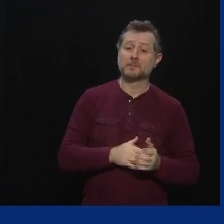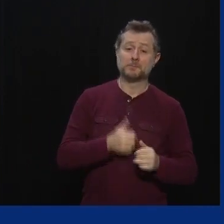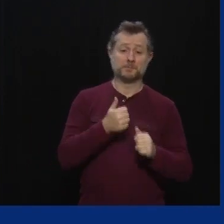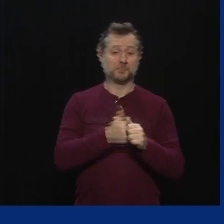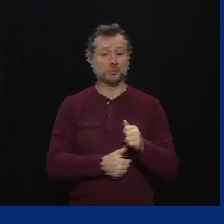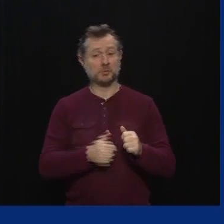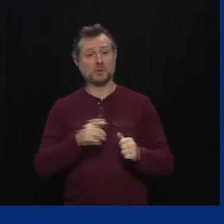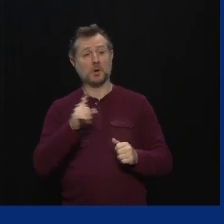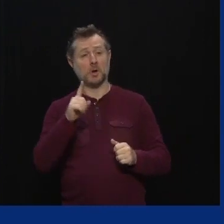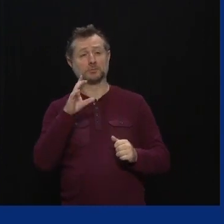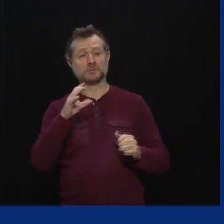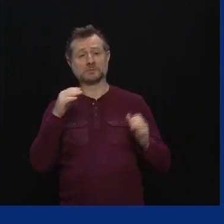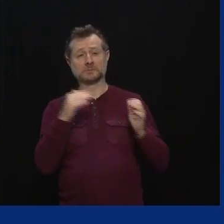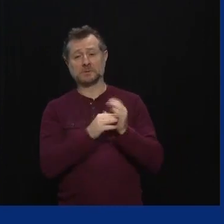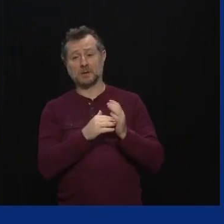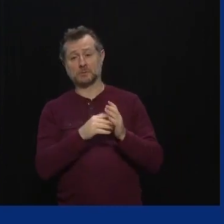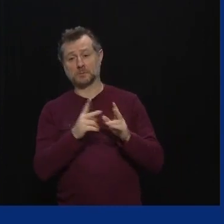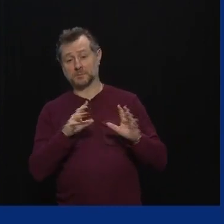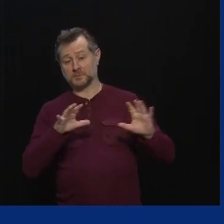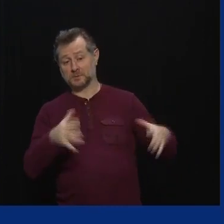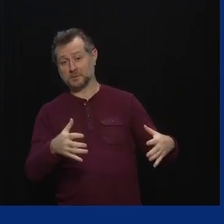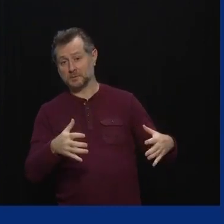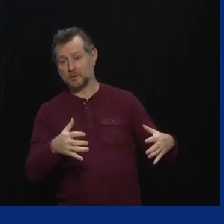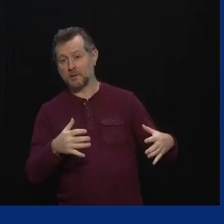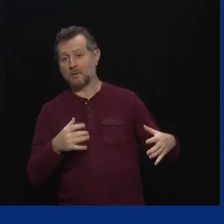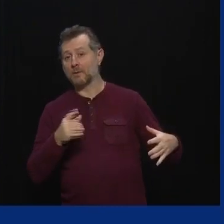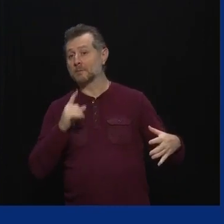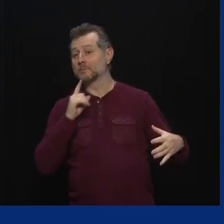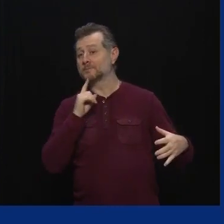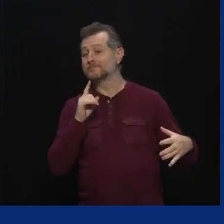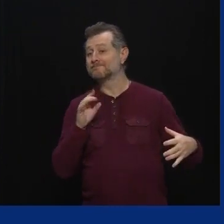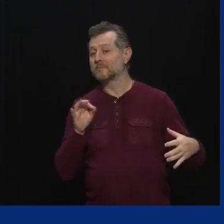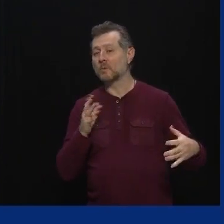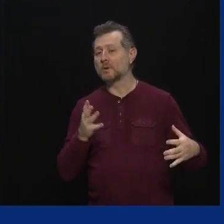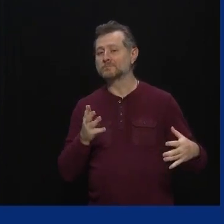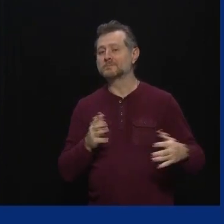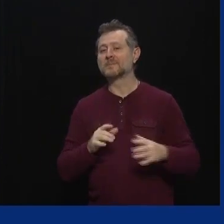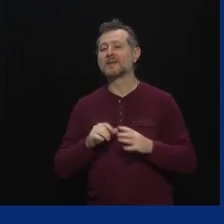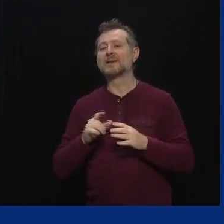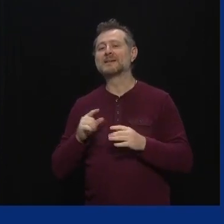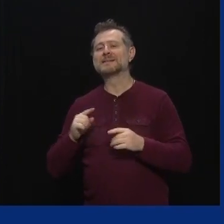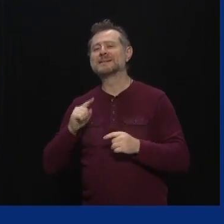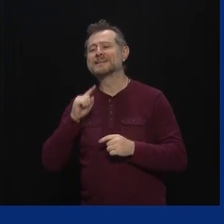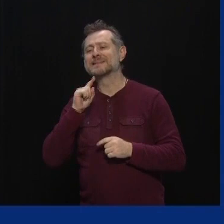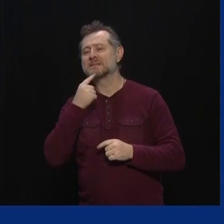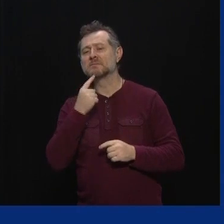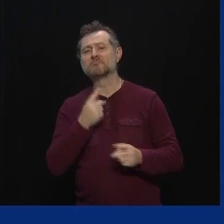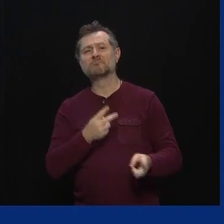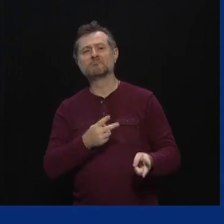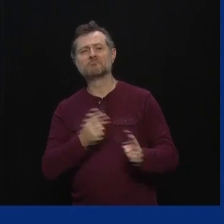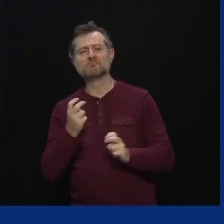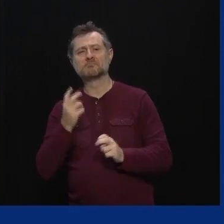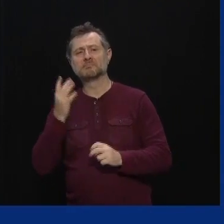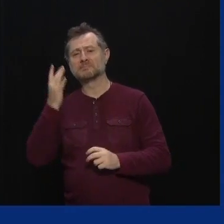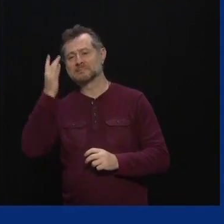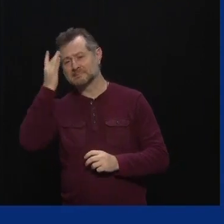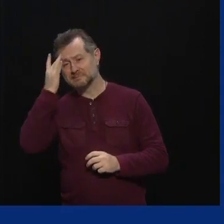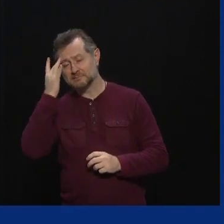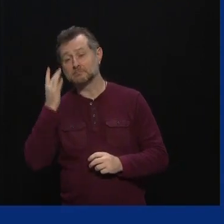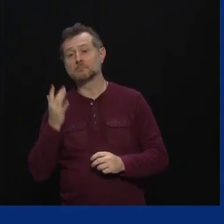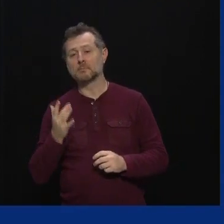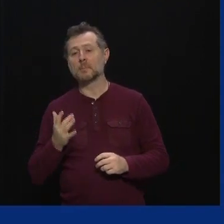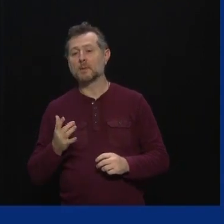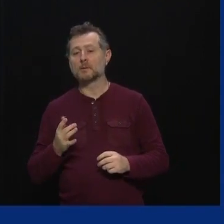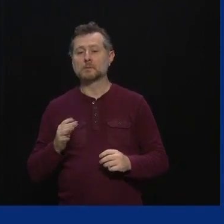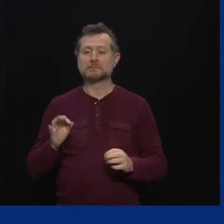real picture is how sick people are getting, and that would be reflected in the daily hospitalizations. And we are continuing to see hospitalizations